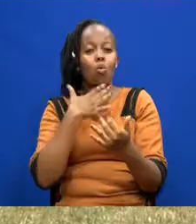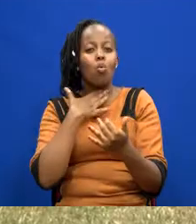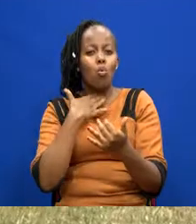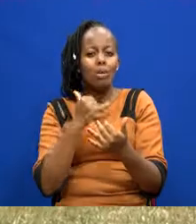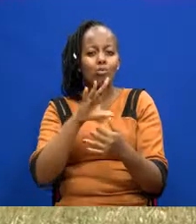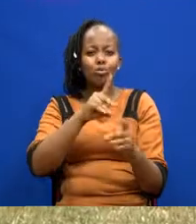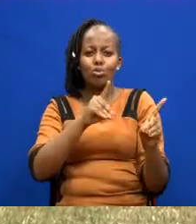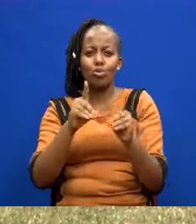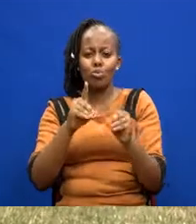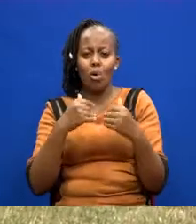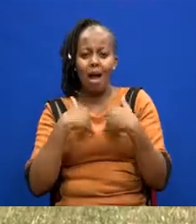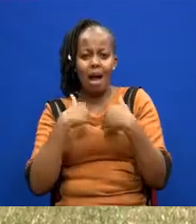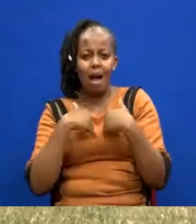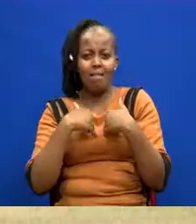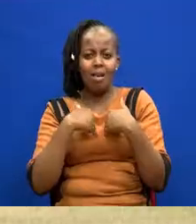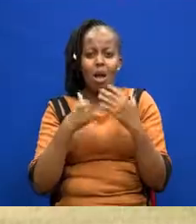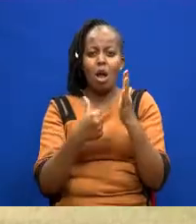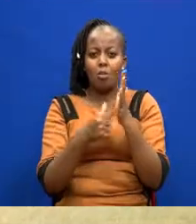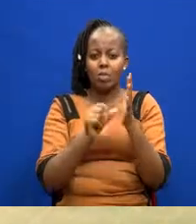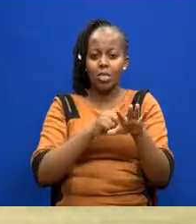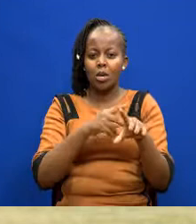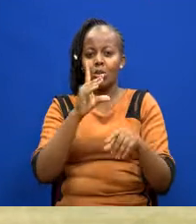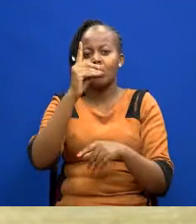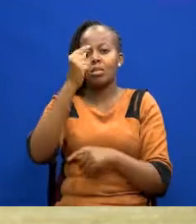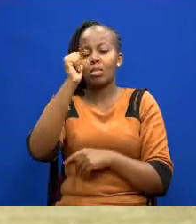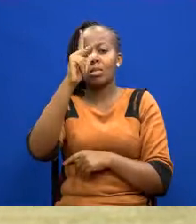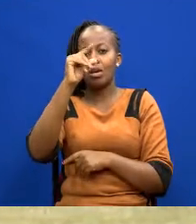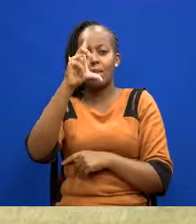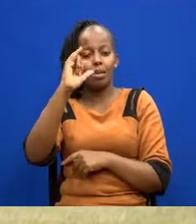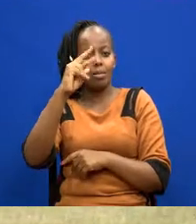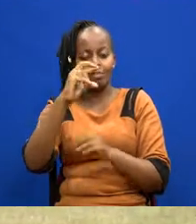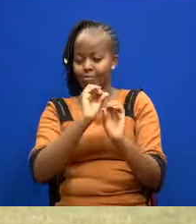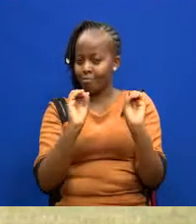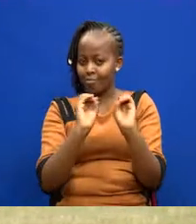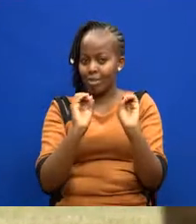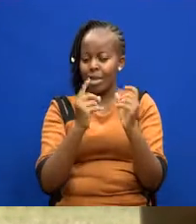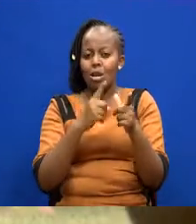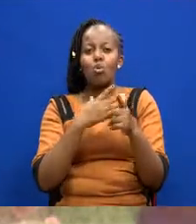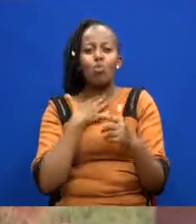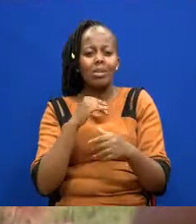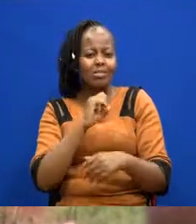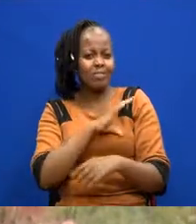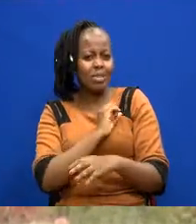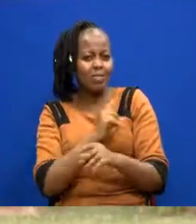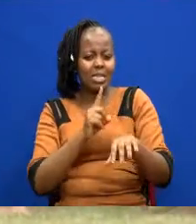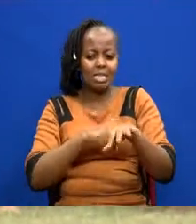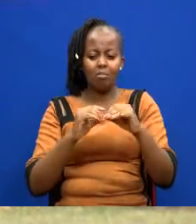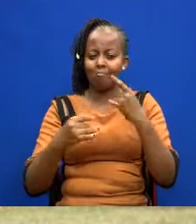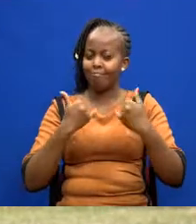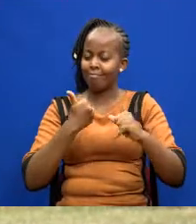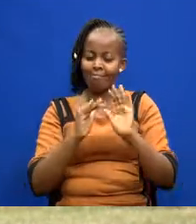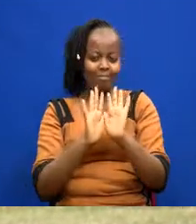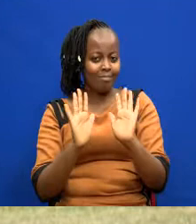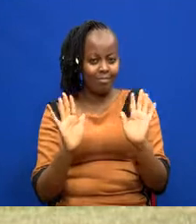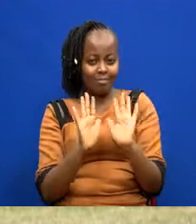not want to pick up an injury when you're doing the tackling. We do not want an element of fear to crop in during